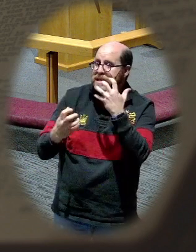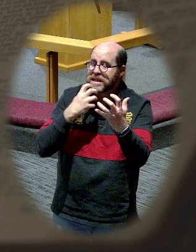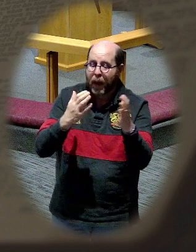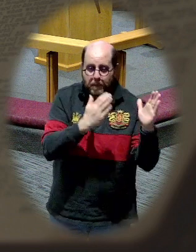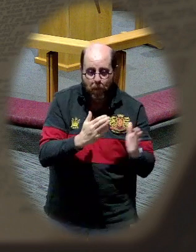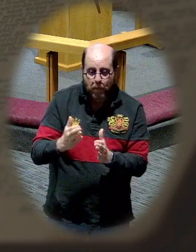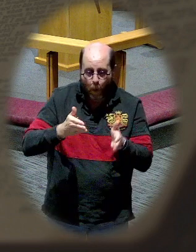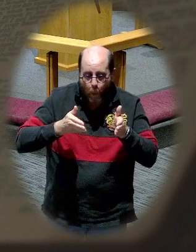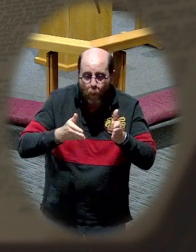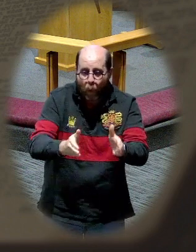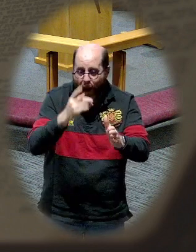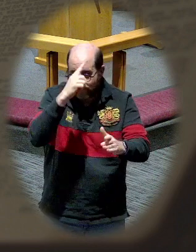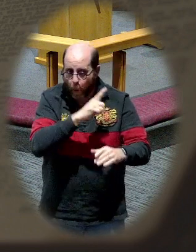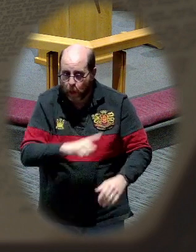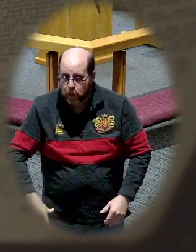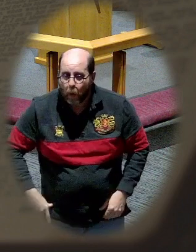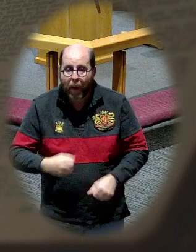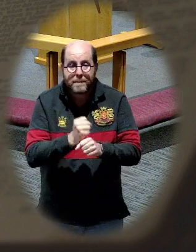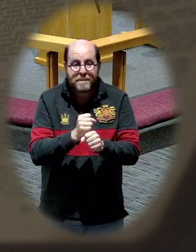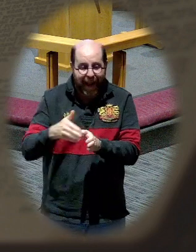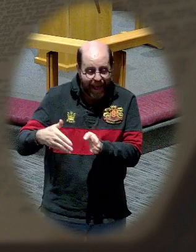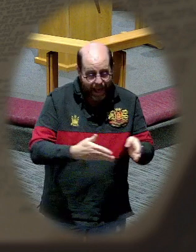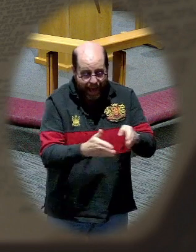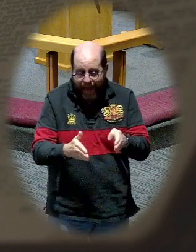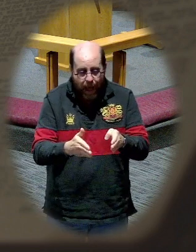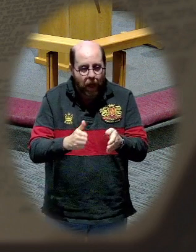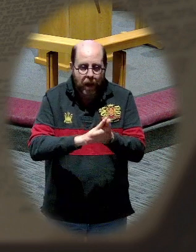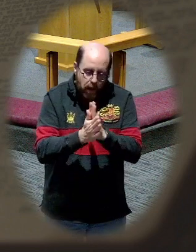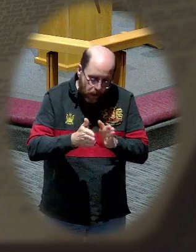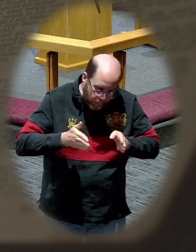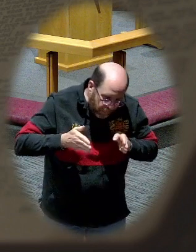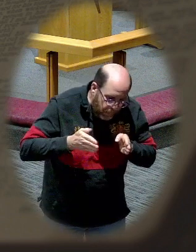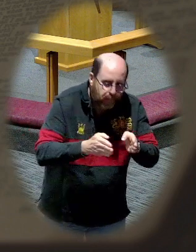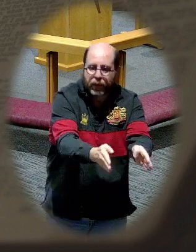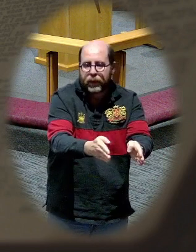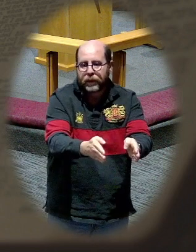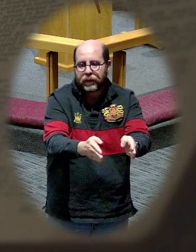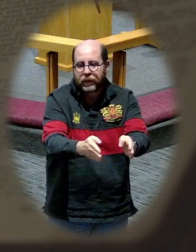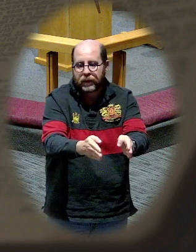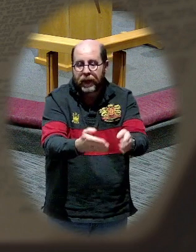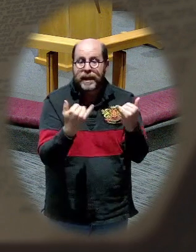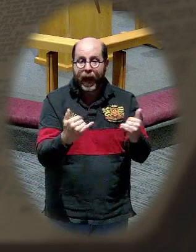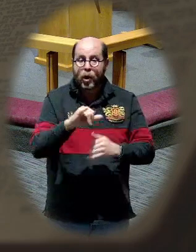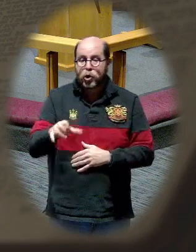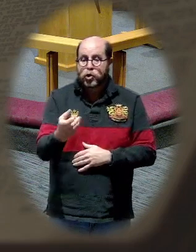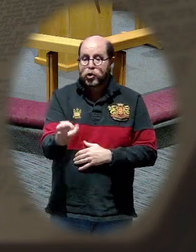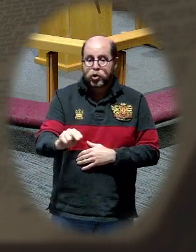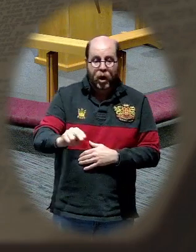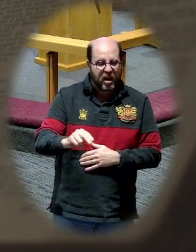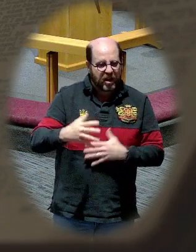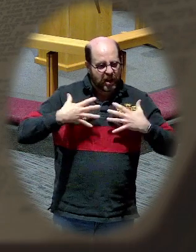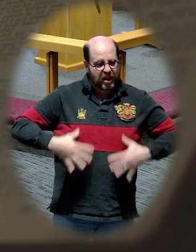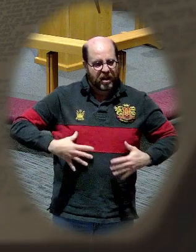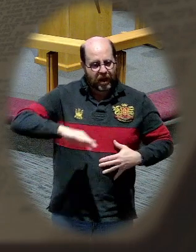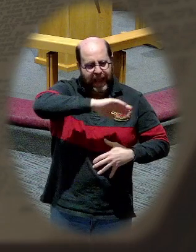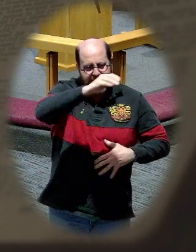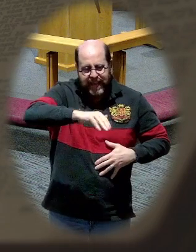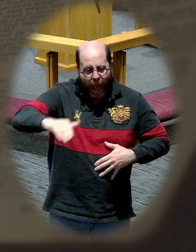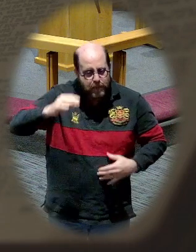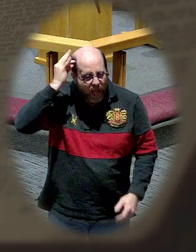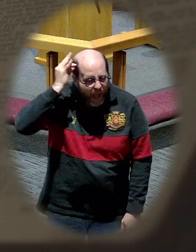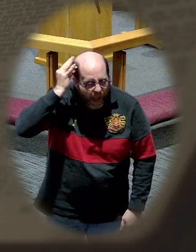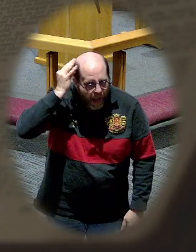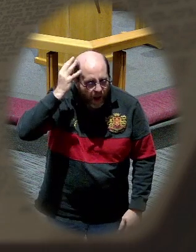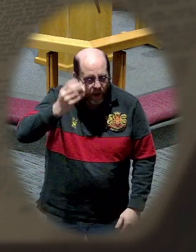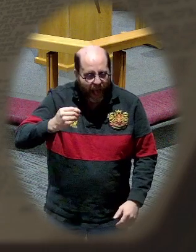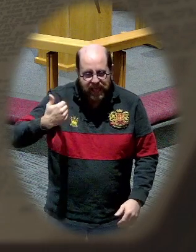prepare the way of the Lord, make his paths straight. Now John wore a garment of camel's hair and a